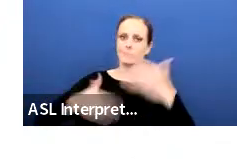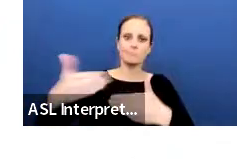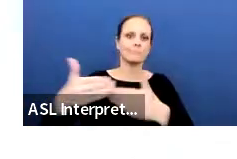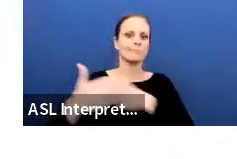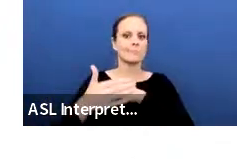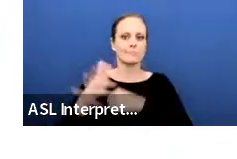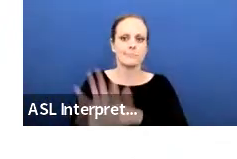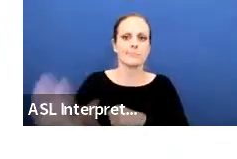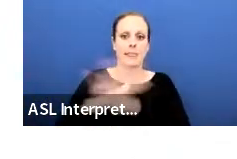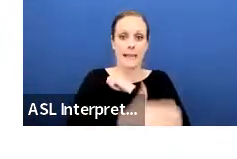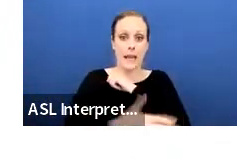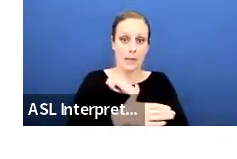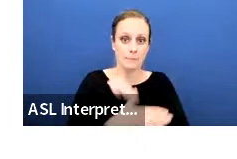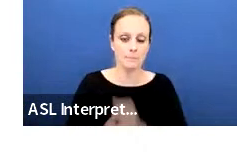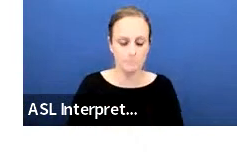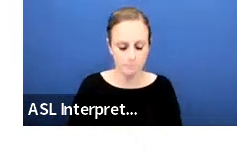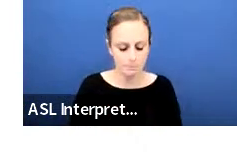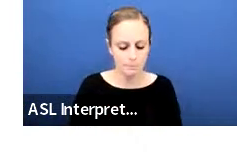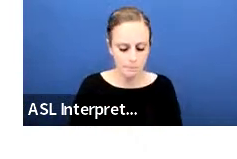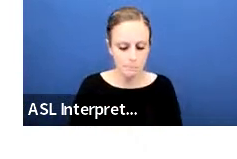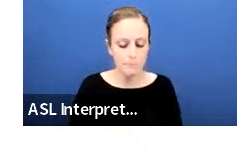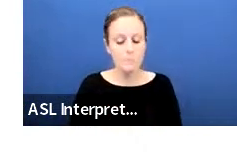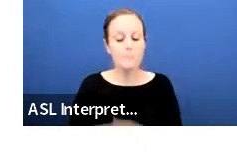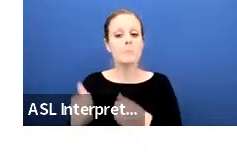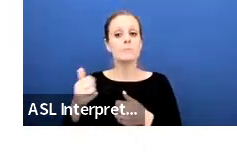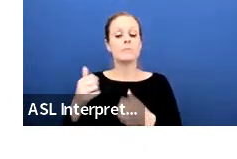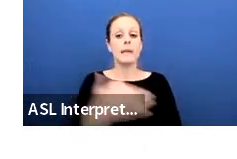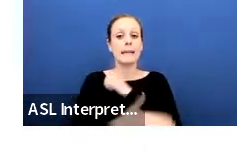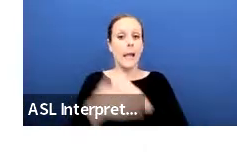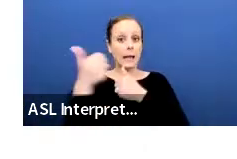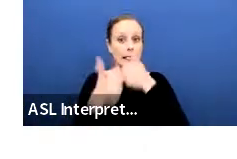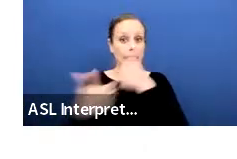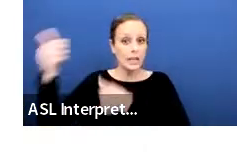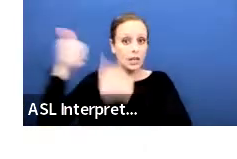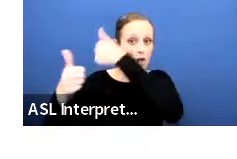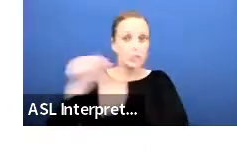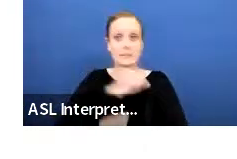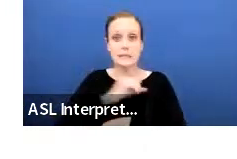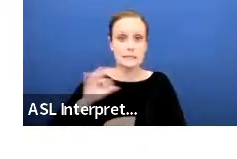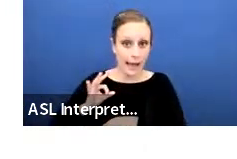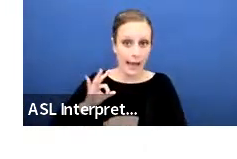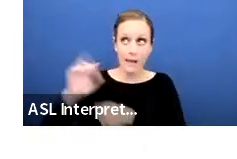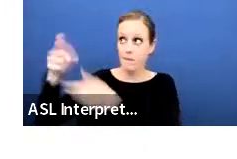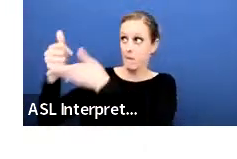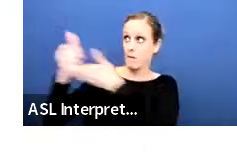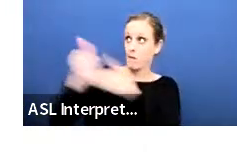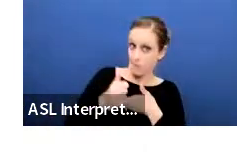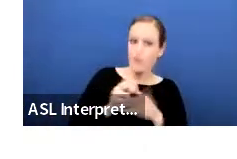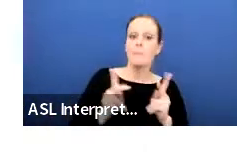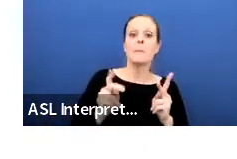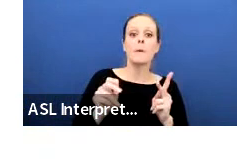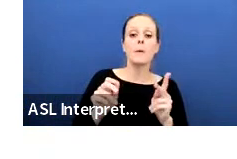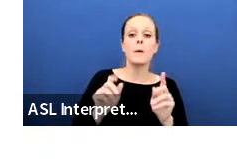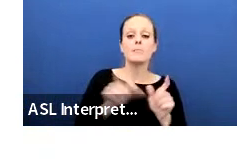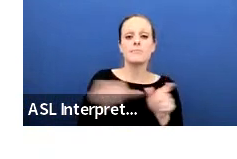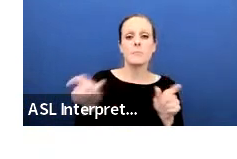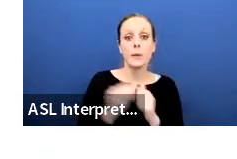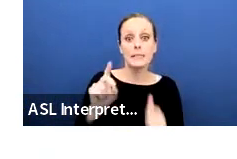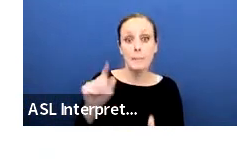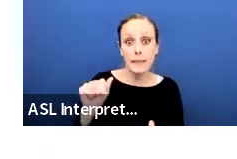help of county leaders and staff, people with disabilities increasingly